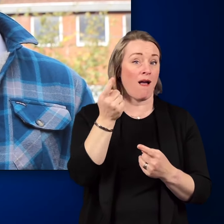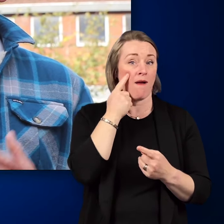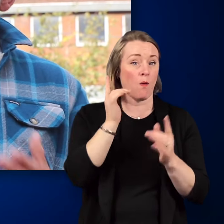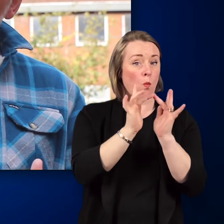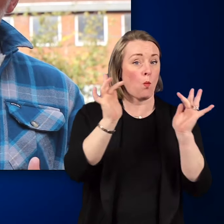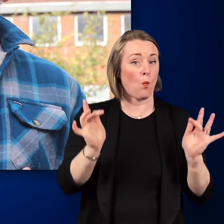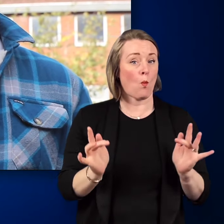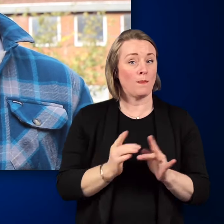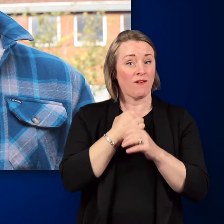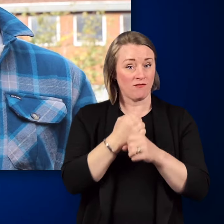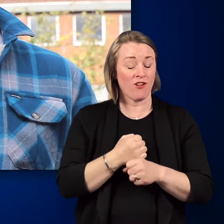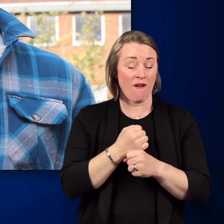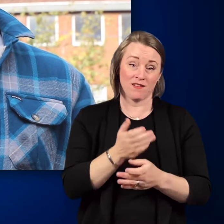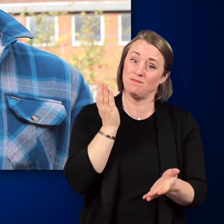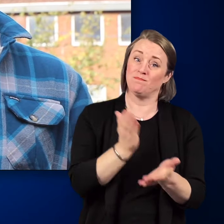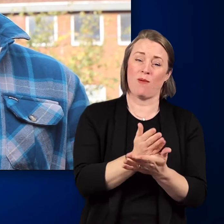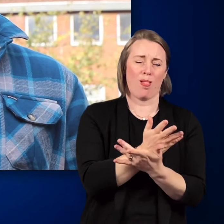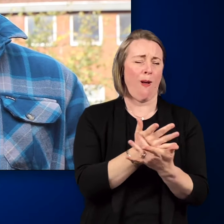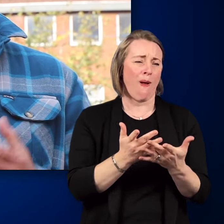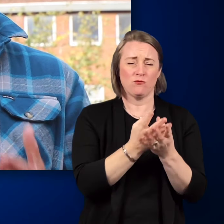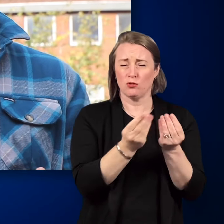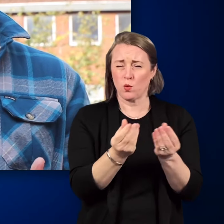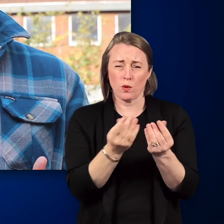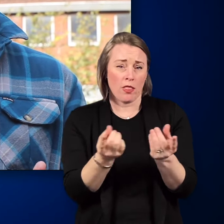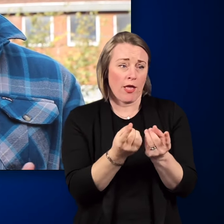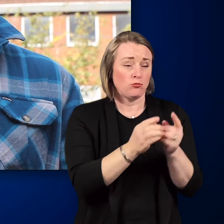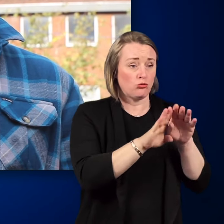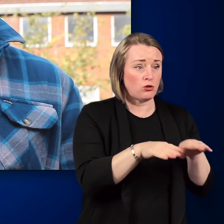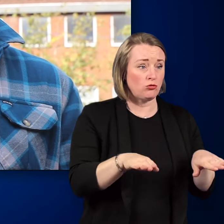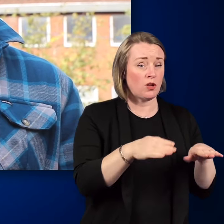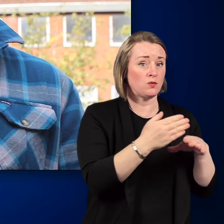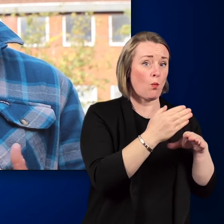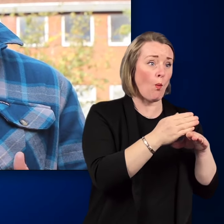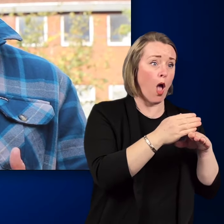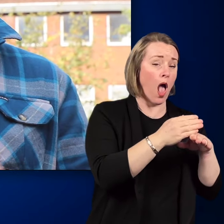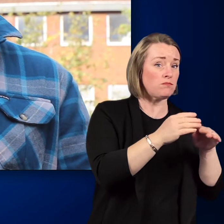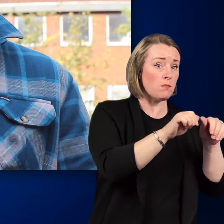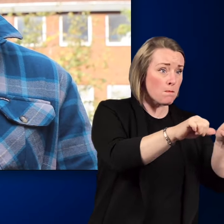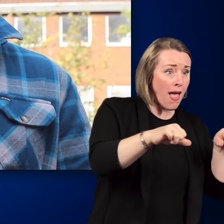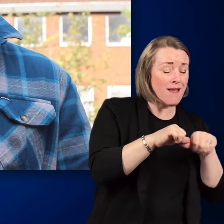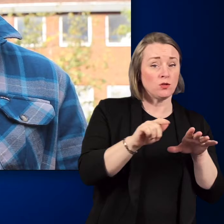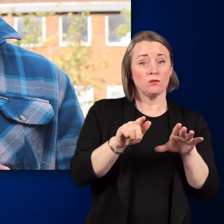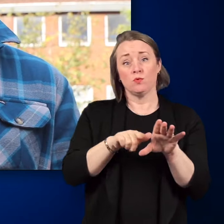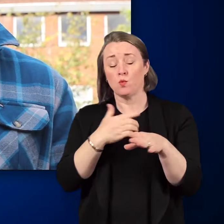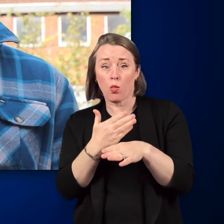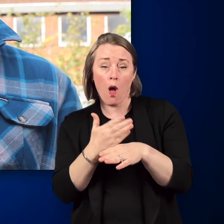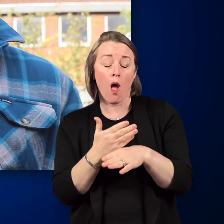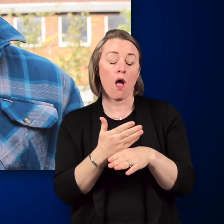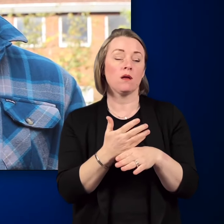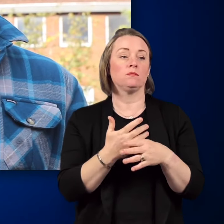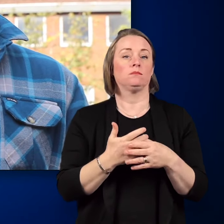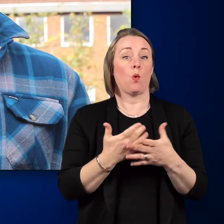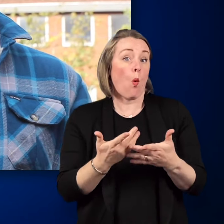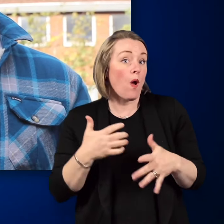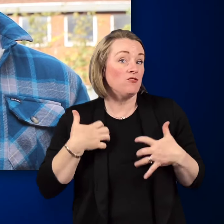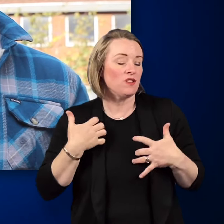there, children's pack, youth work, all sorts of things. If you're interested in journeying with us more intimately, as it were,